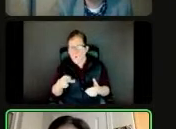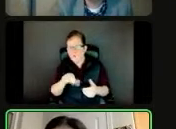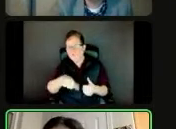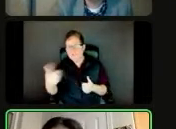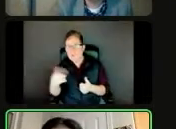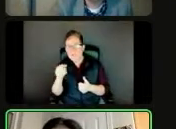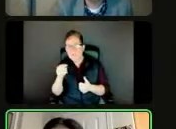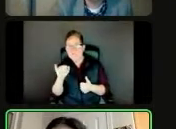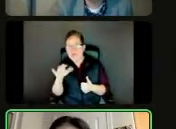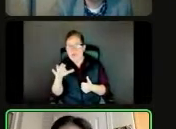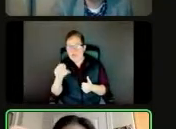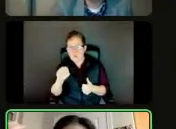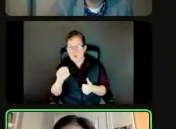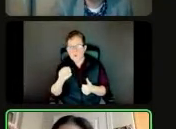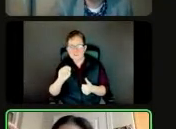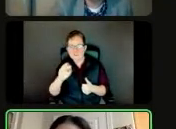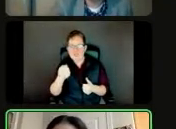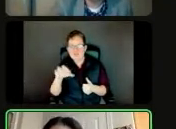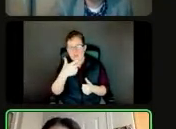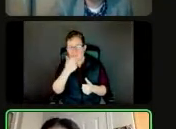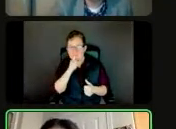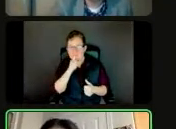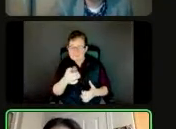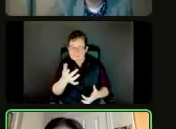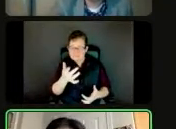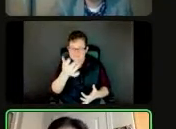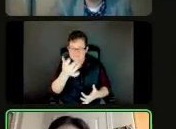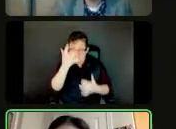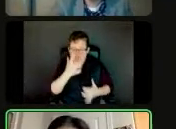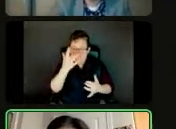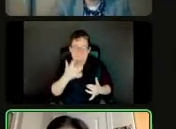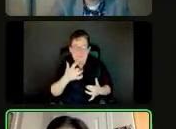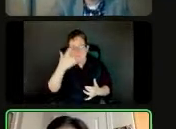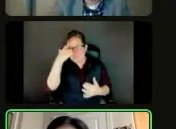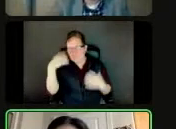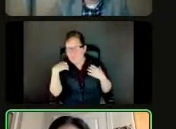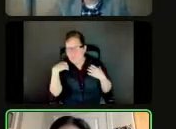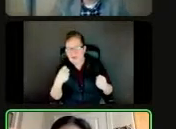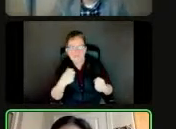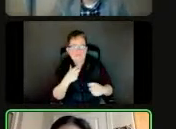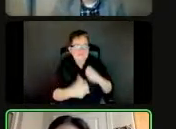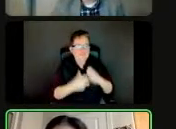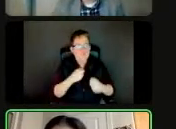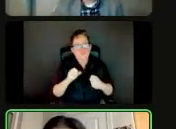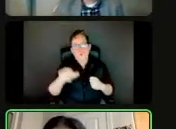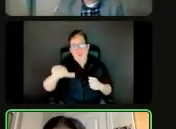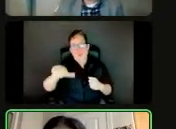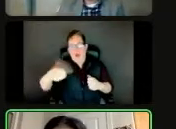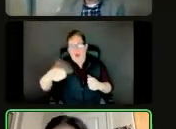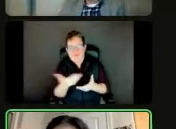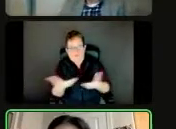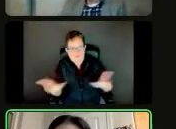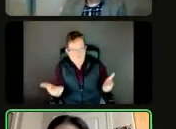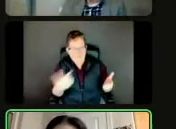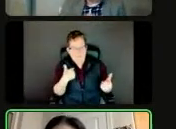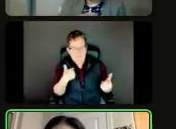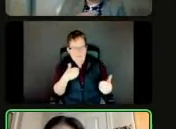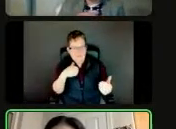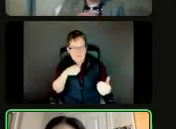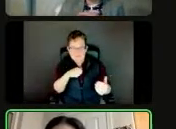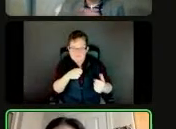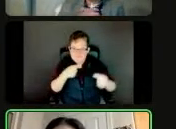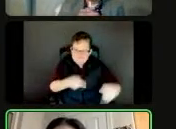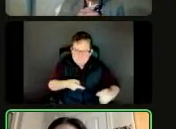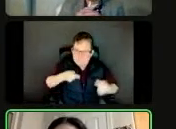still chronically homeless because they have other mental health issues or other situations that make it impossible for them to be within these